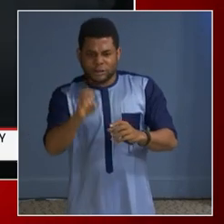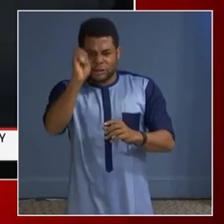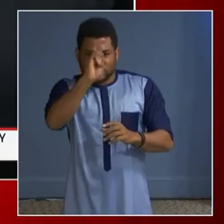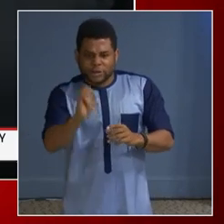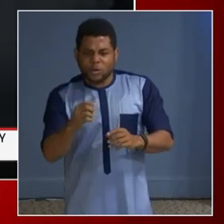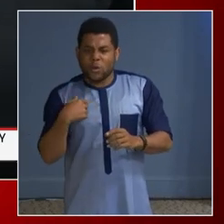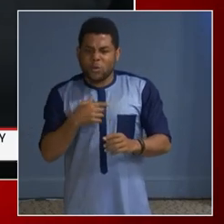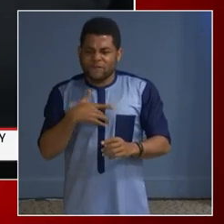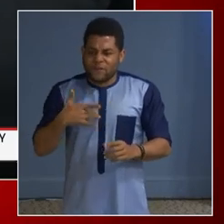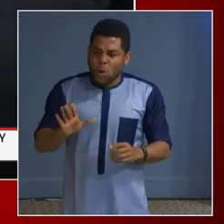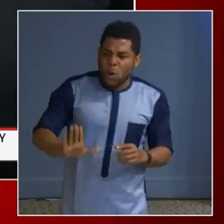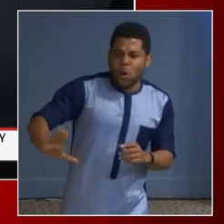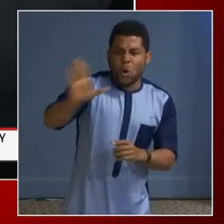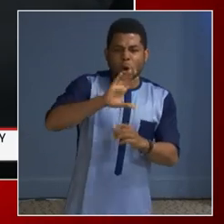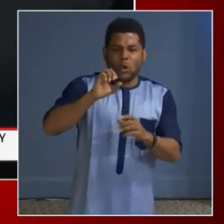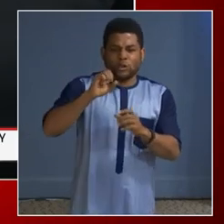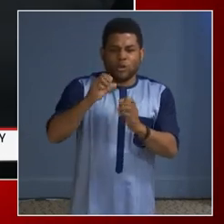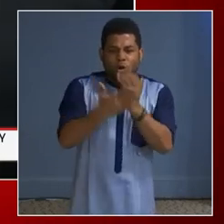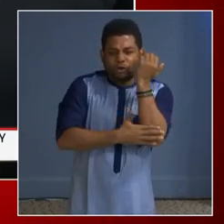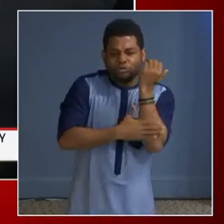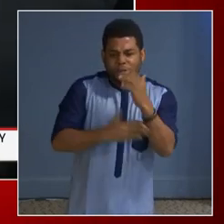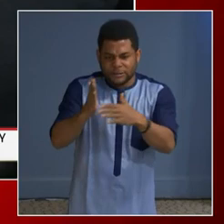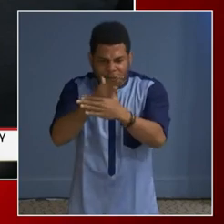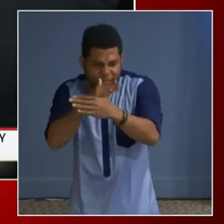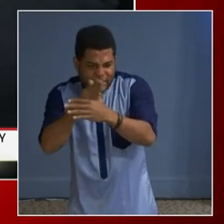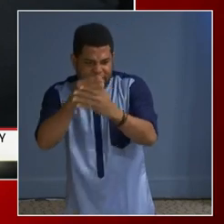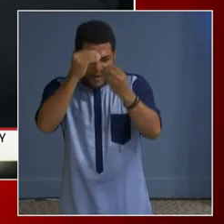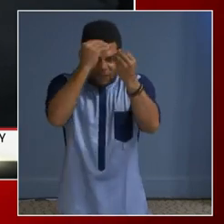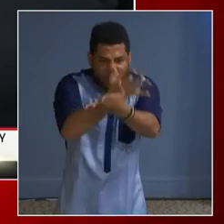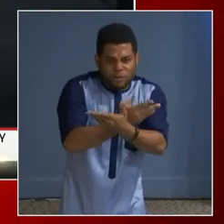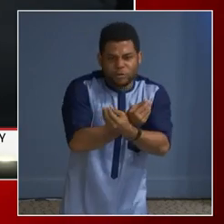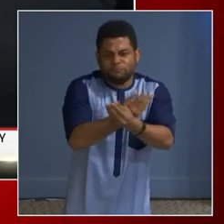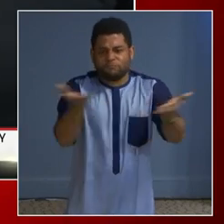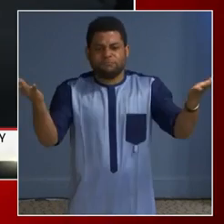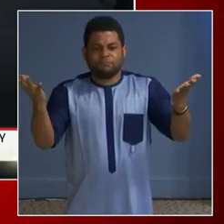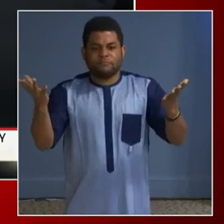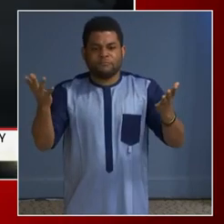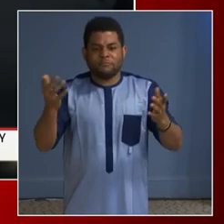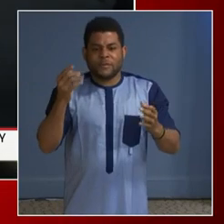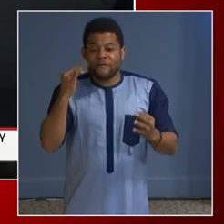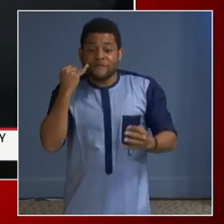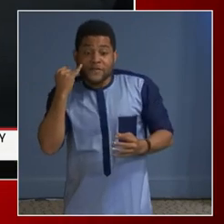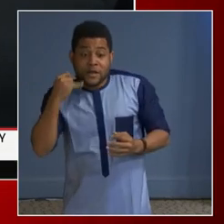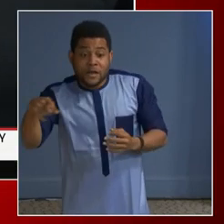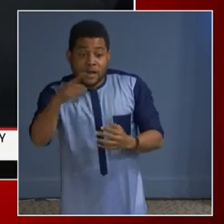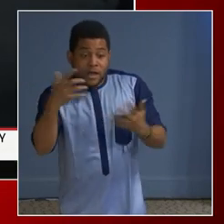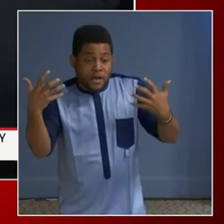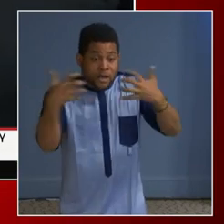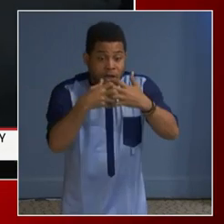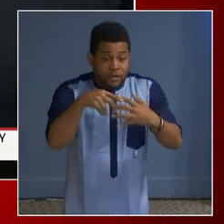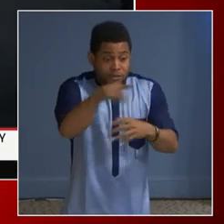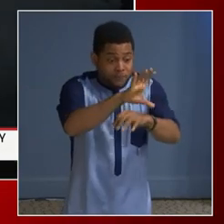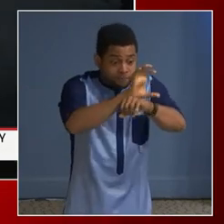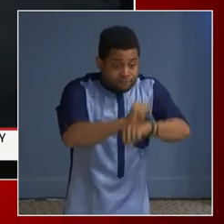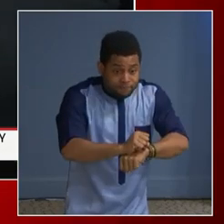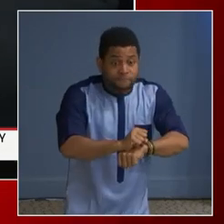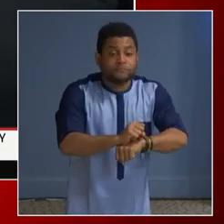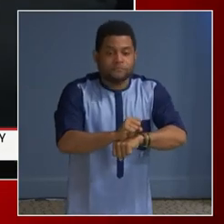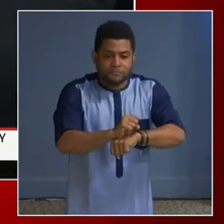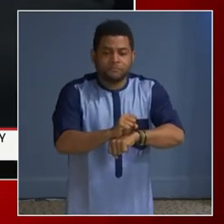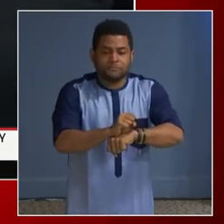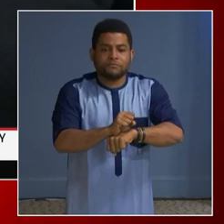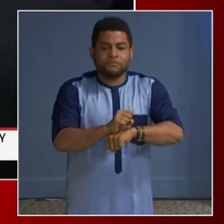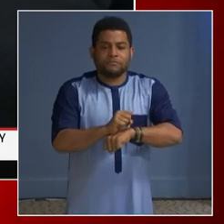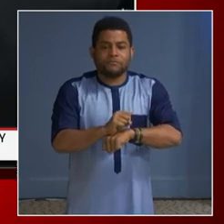information, but to also determine if any similar cases fit this pattern. We're sharing information because we